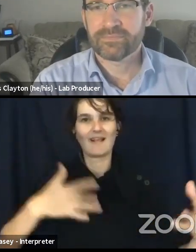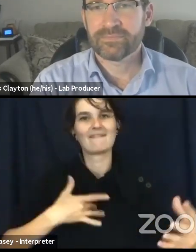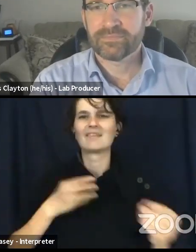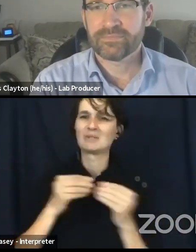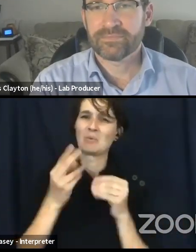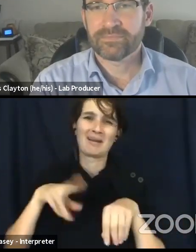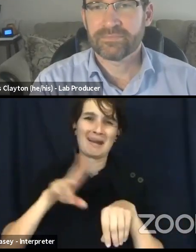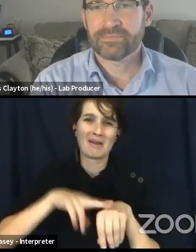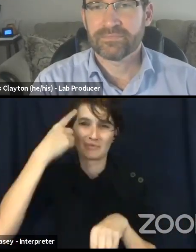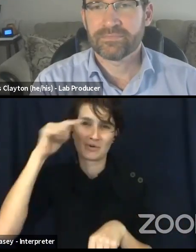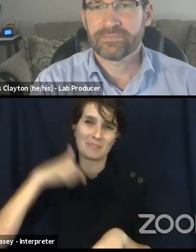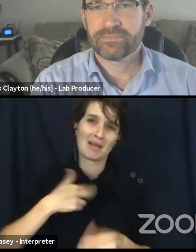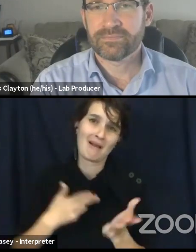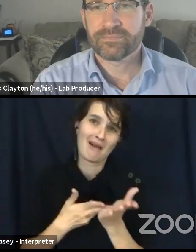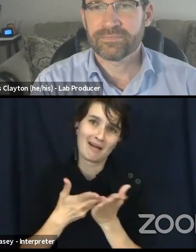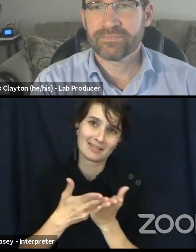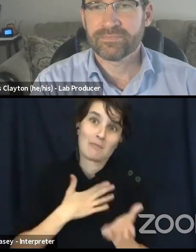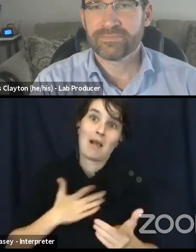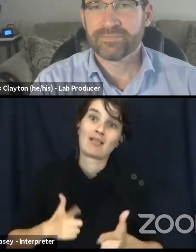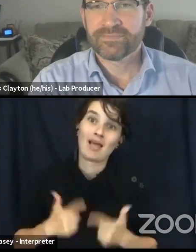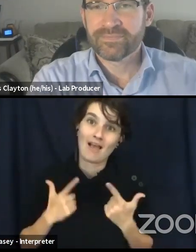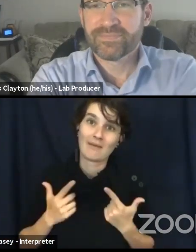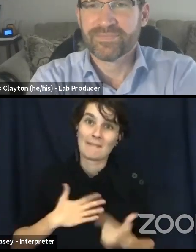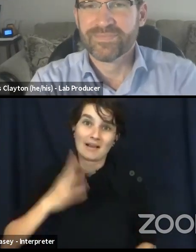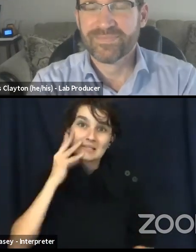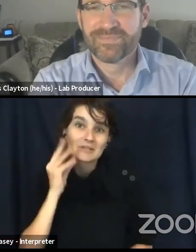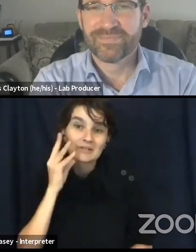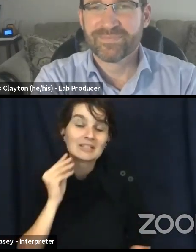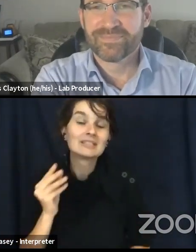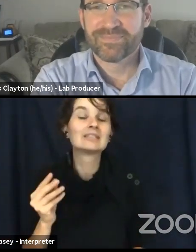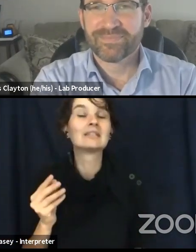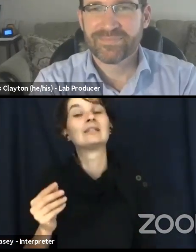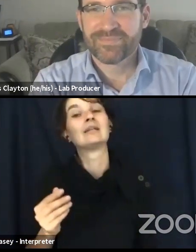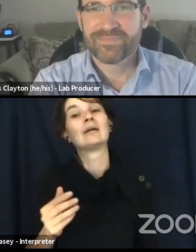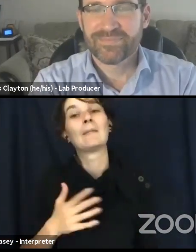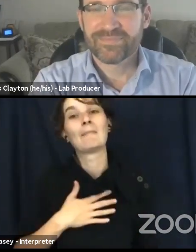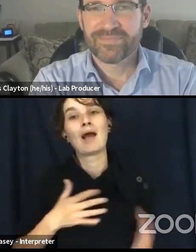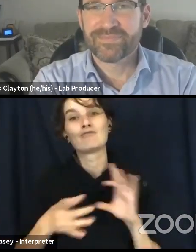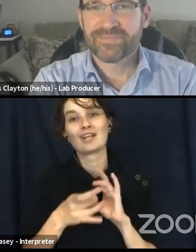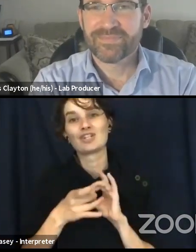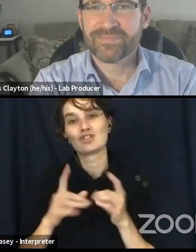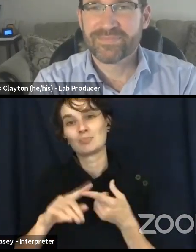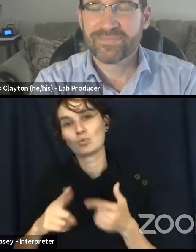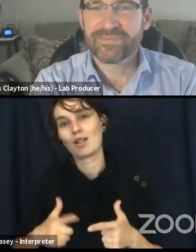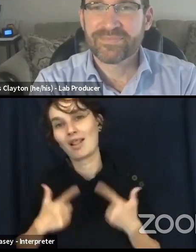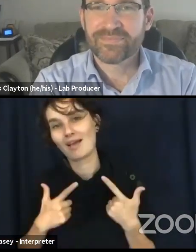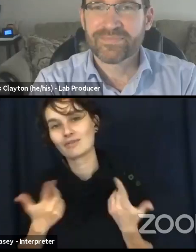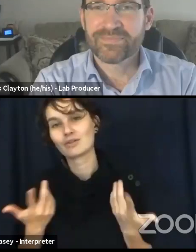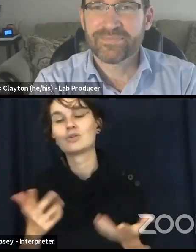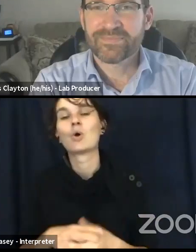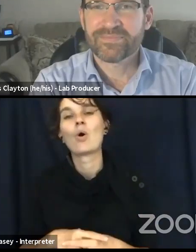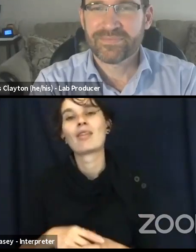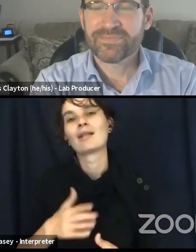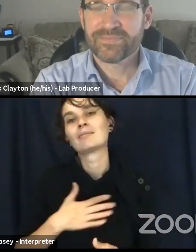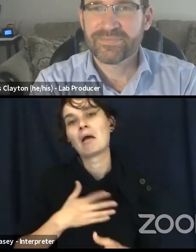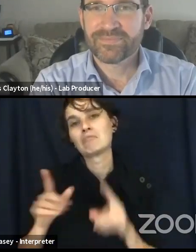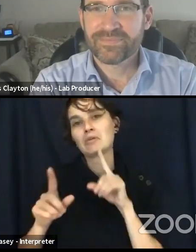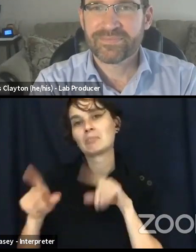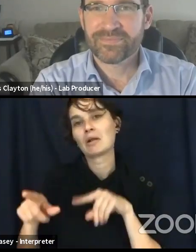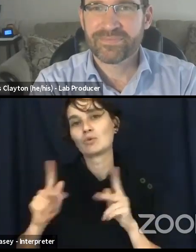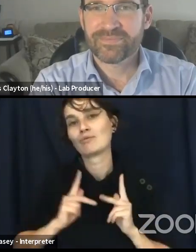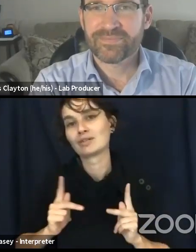naturalistic to my life and to how I, my relationship to life. So yeah, that's my response to the physicality thing. Like it's all